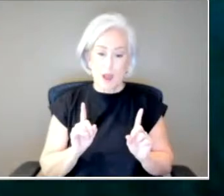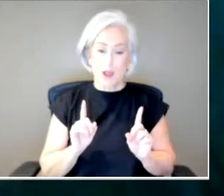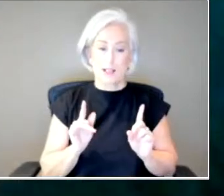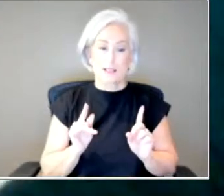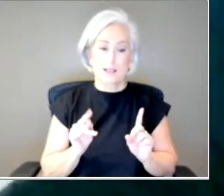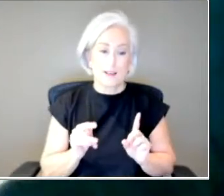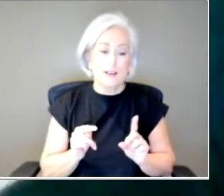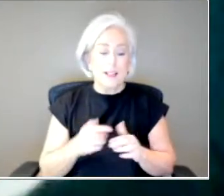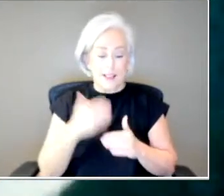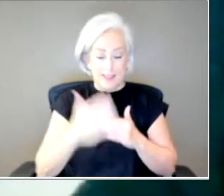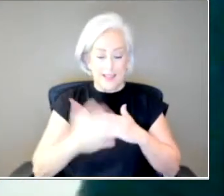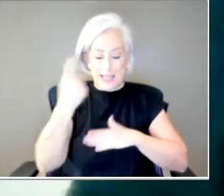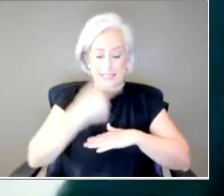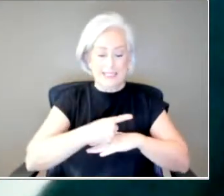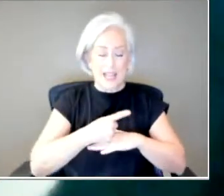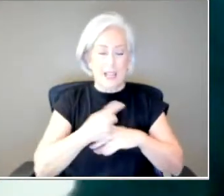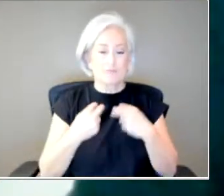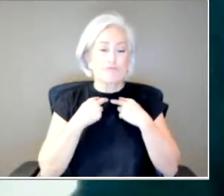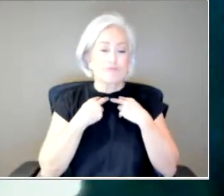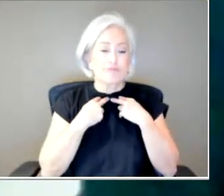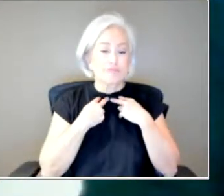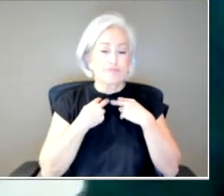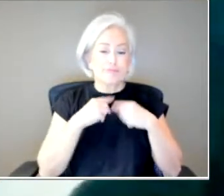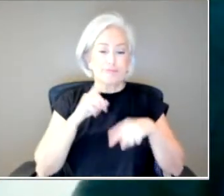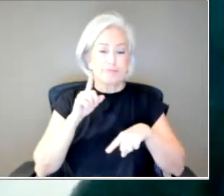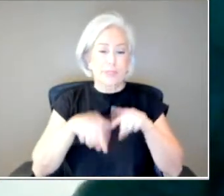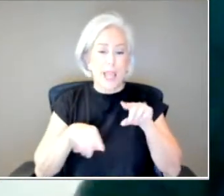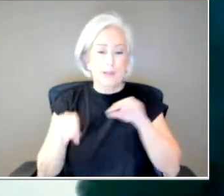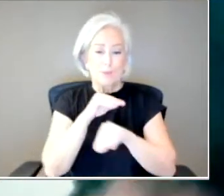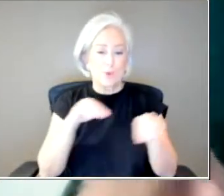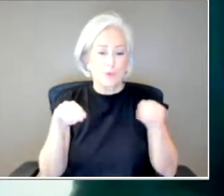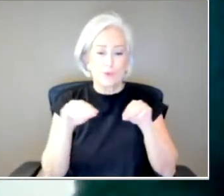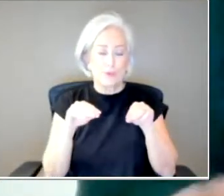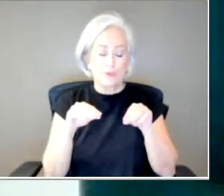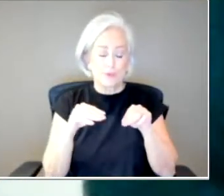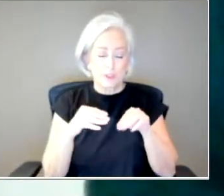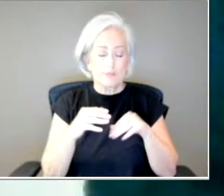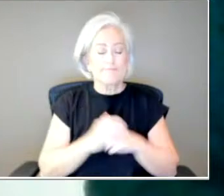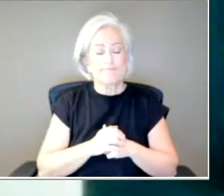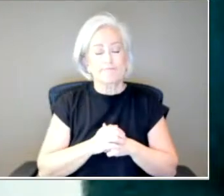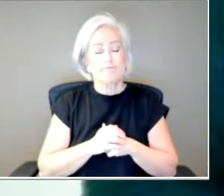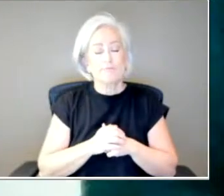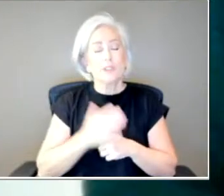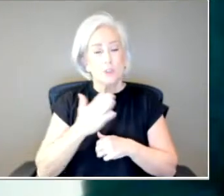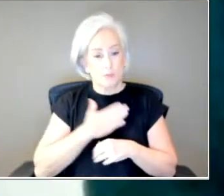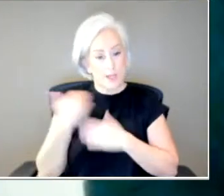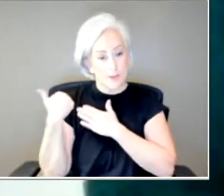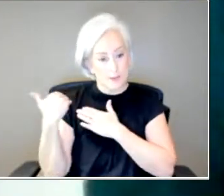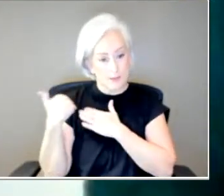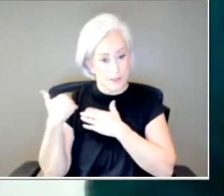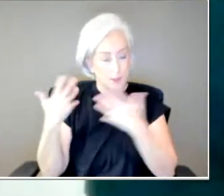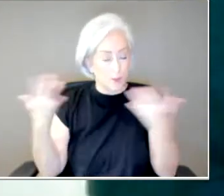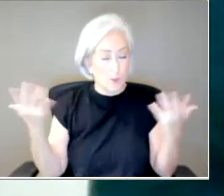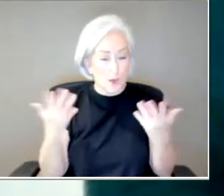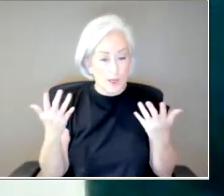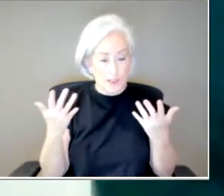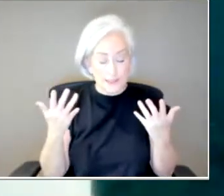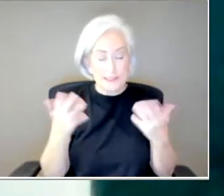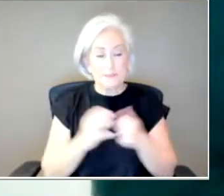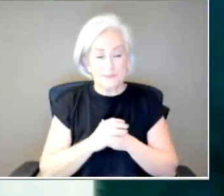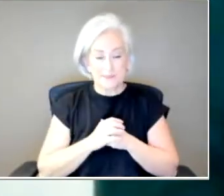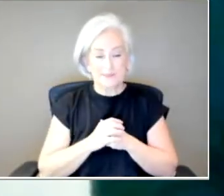then the next day she can't do anything. And so my job is to make sure I'm sort of